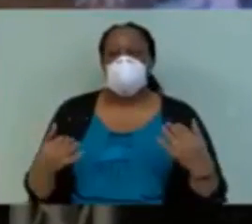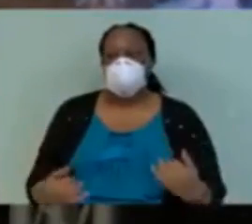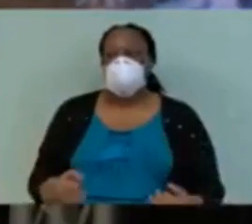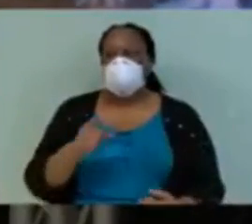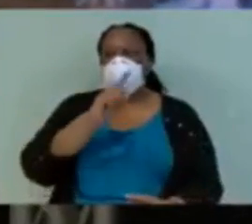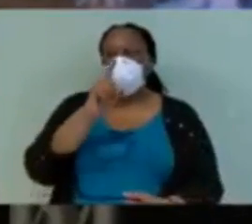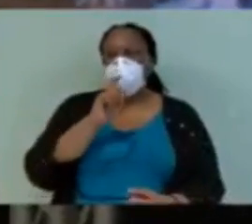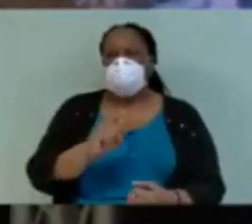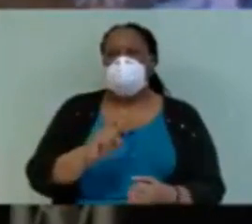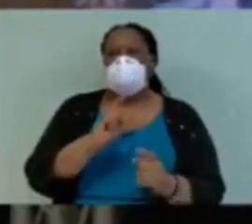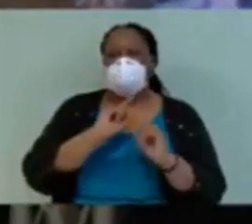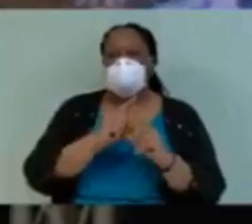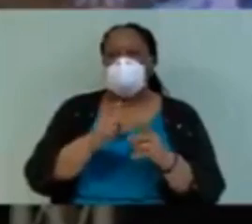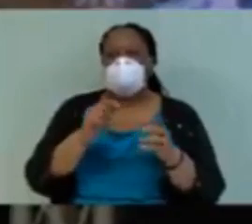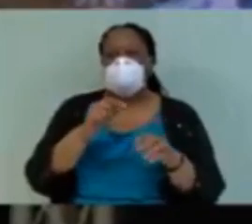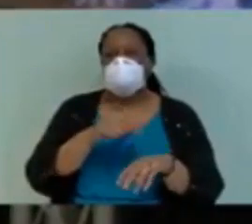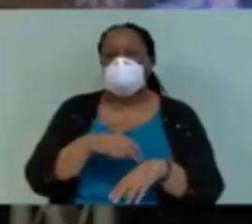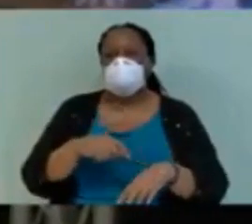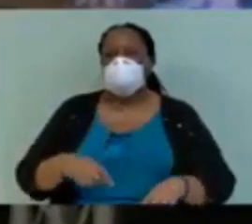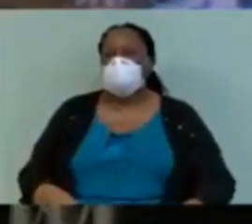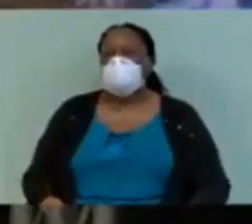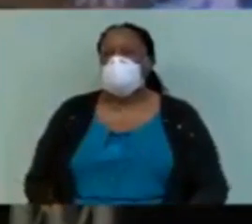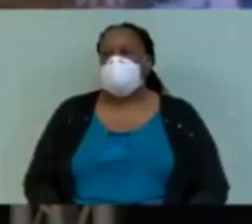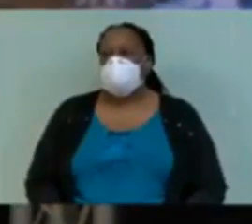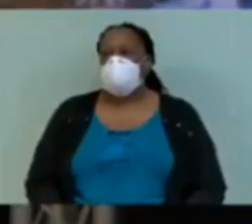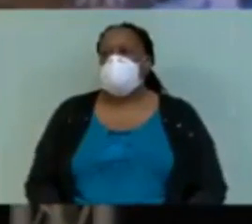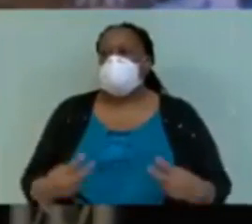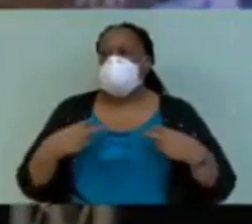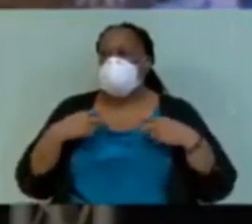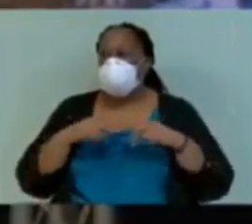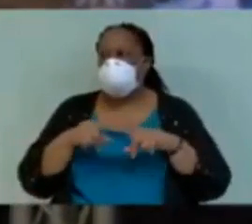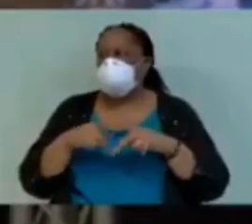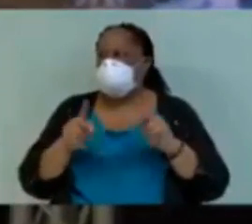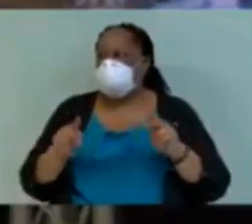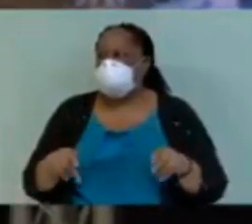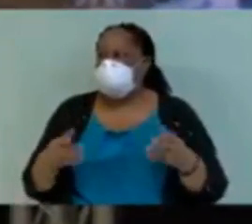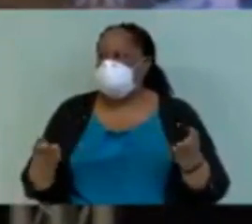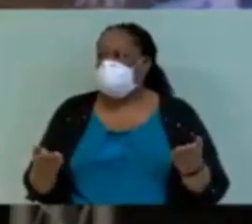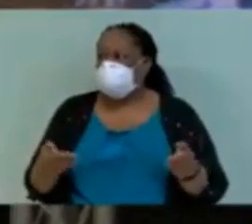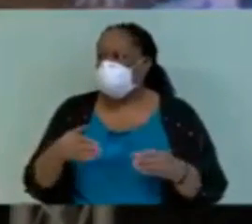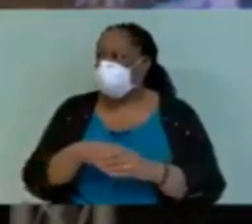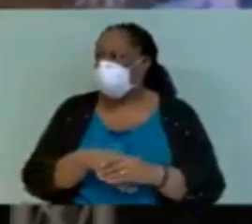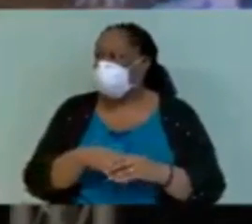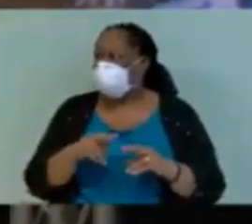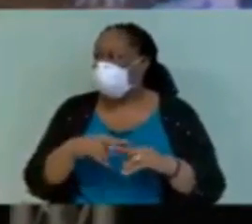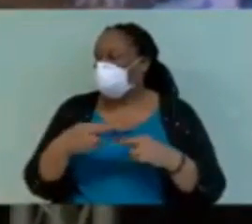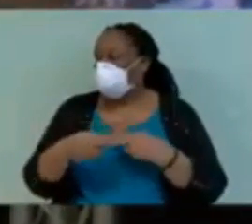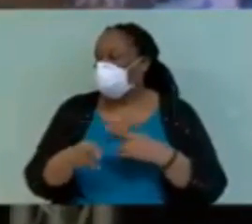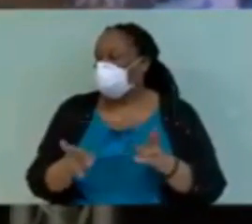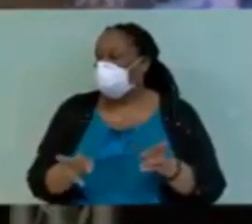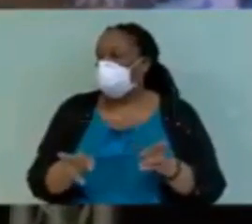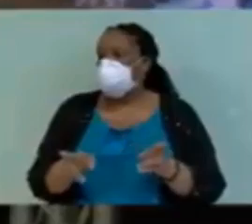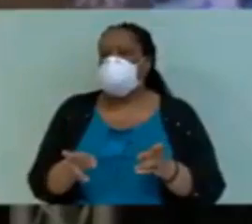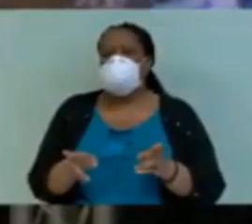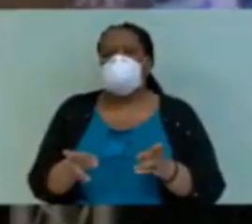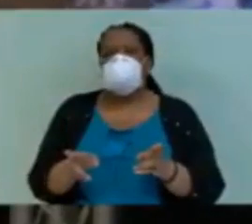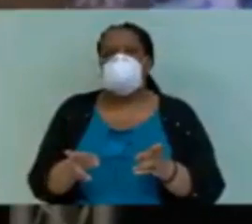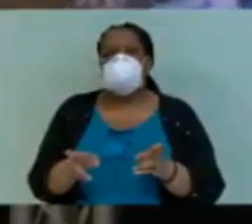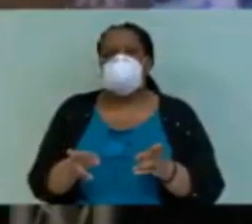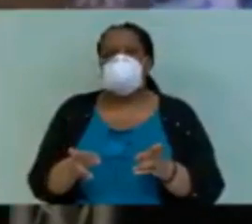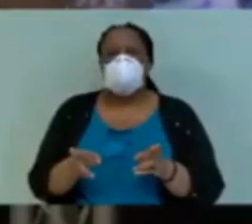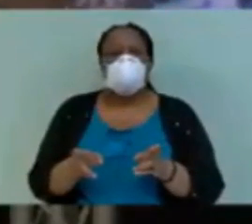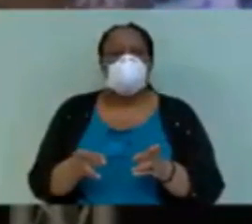Thank you, Mr. Samuel. We have now arrived at the question and answer segment. I see